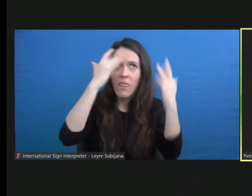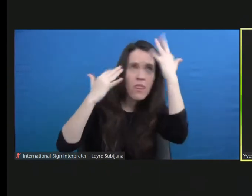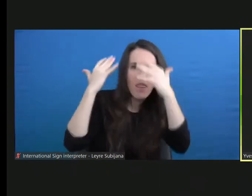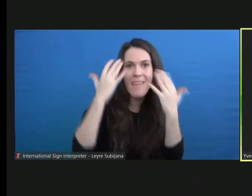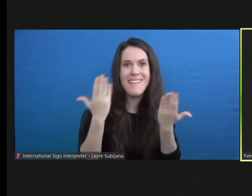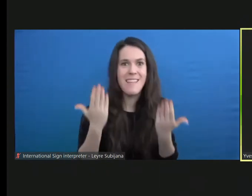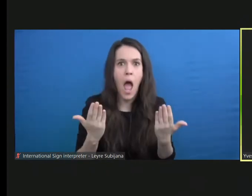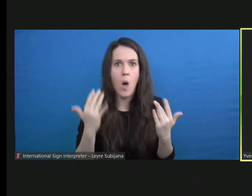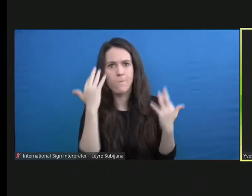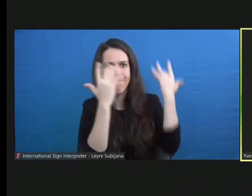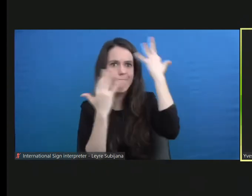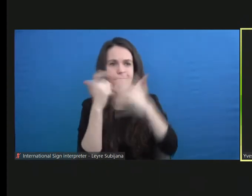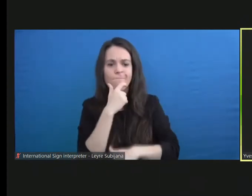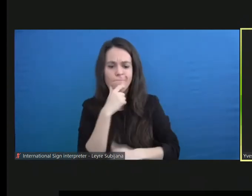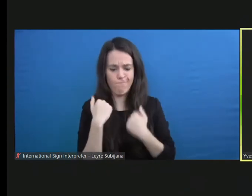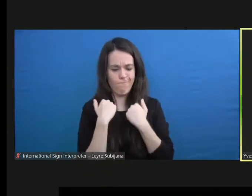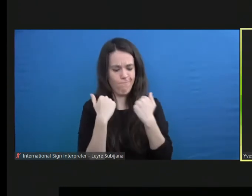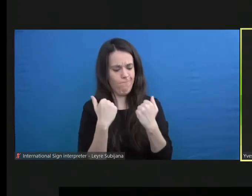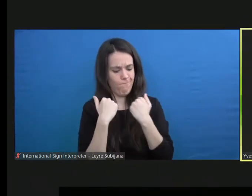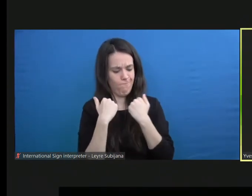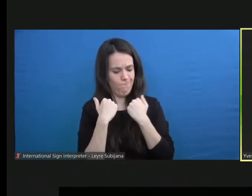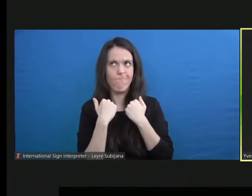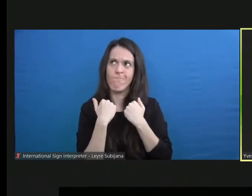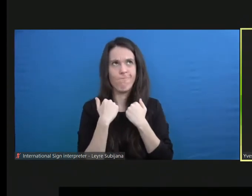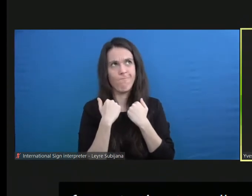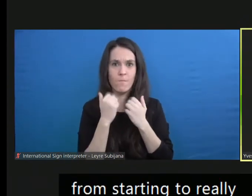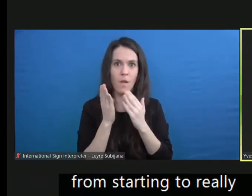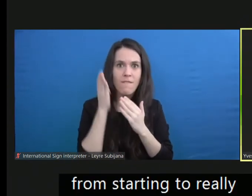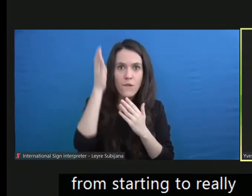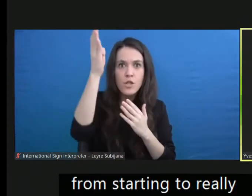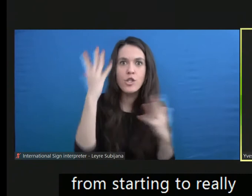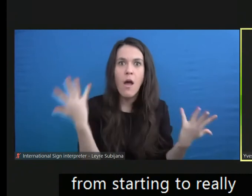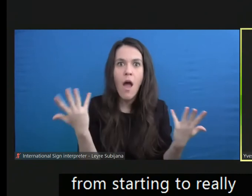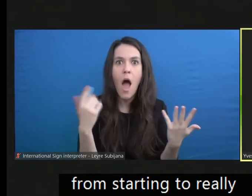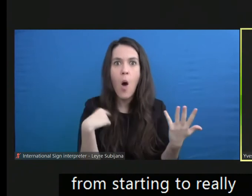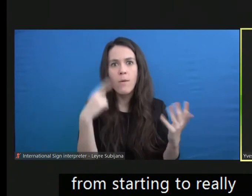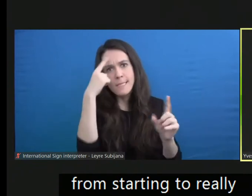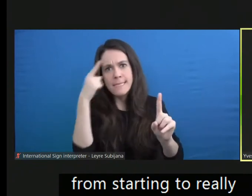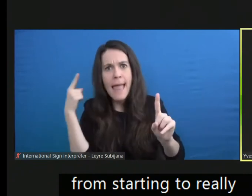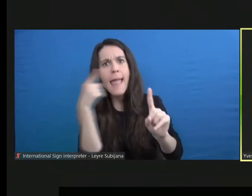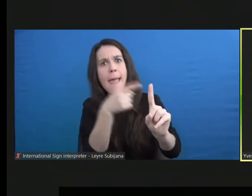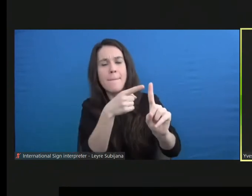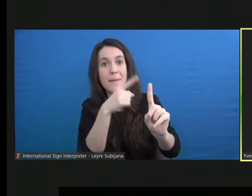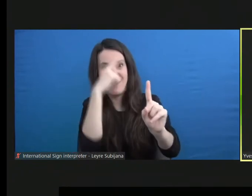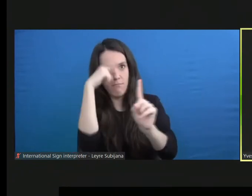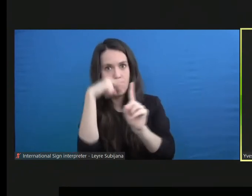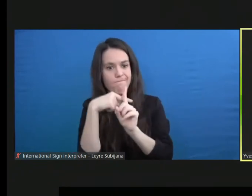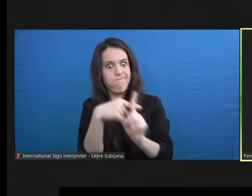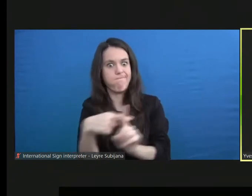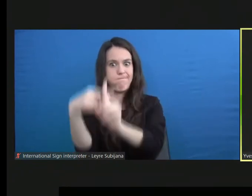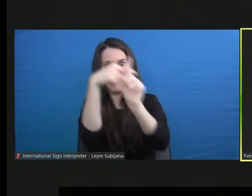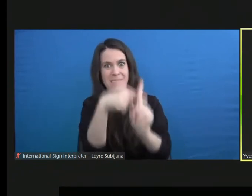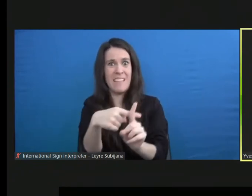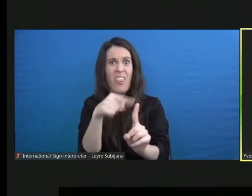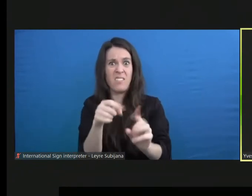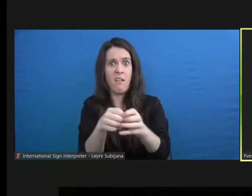really start thinking about how to best tackle this risk going forward. Because as